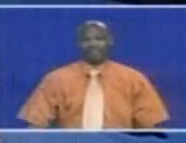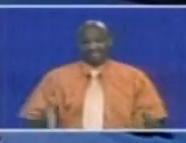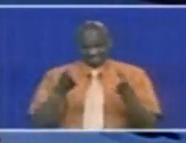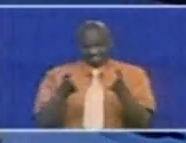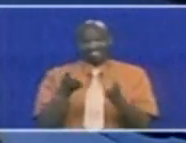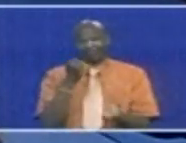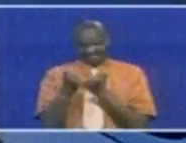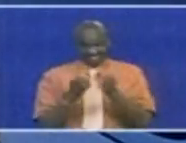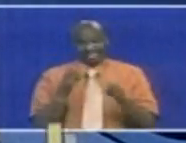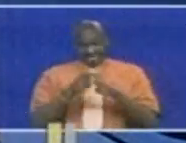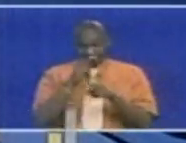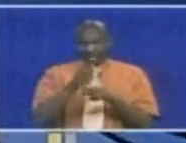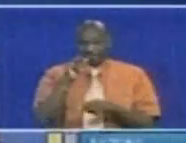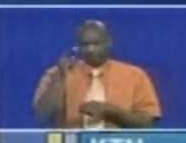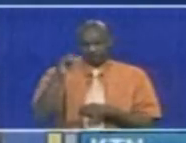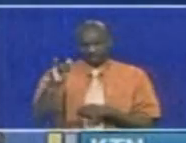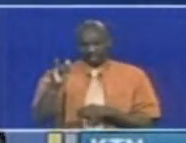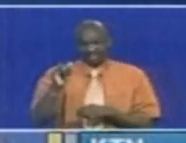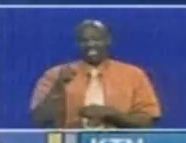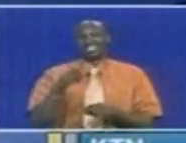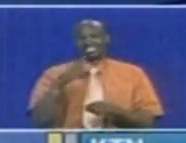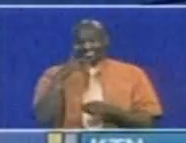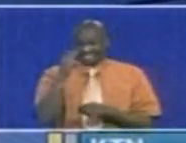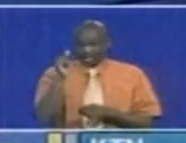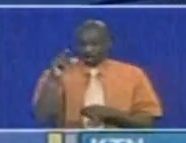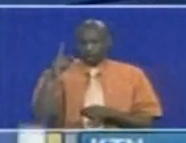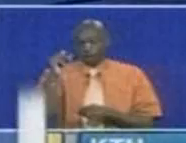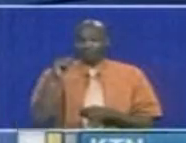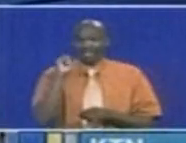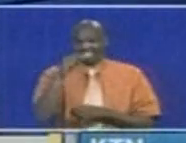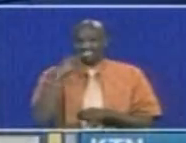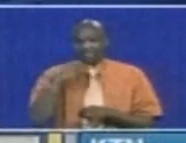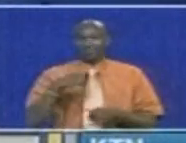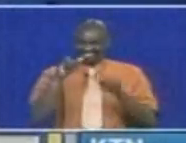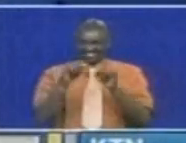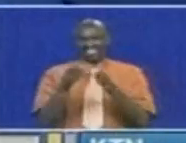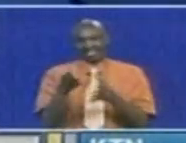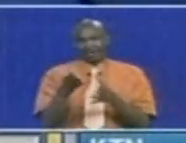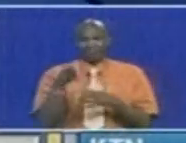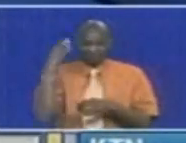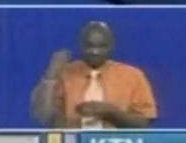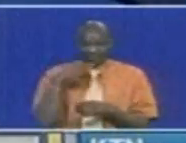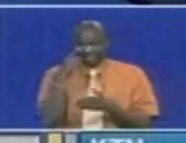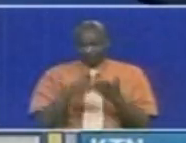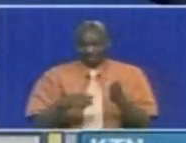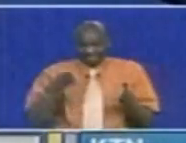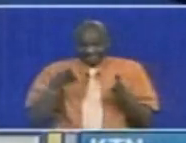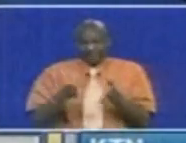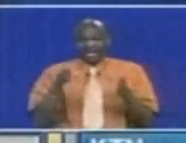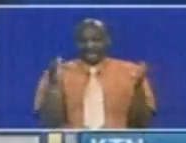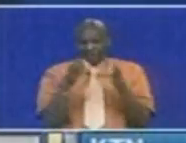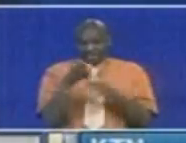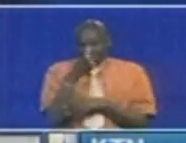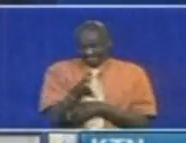This is Business. My name is Boni Tunya. Telkom Kenya says they are in the market to stay. This follows a media report attributed to their parent company, France